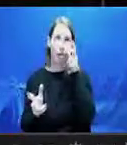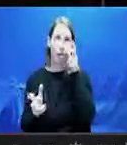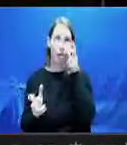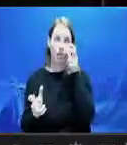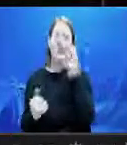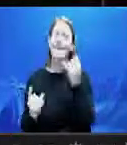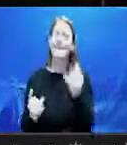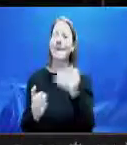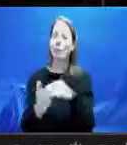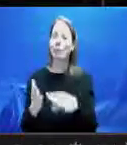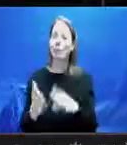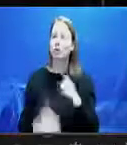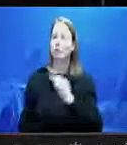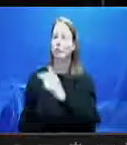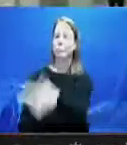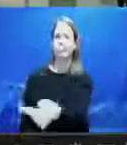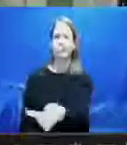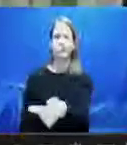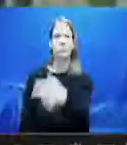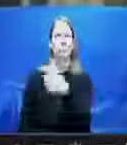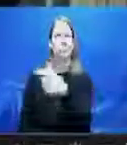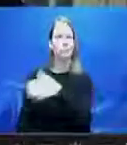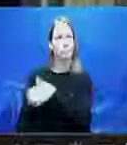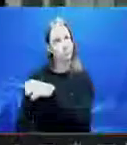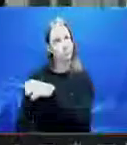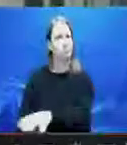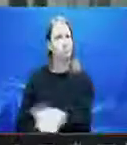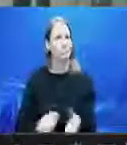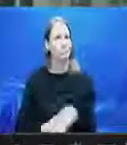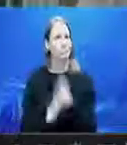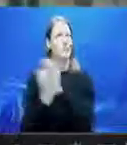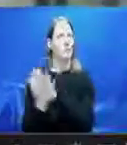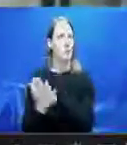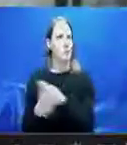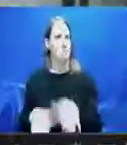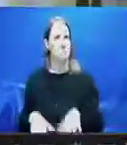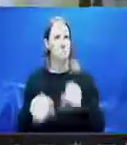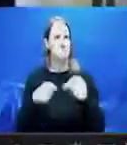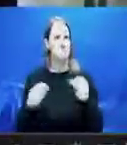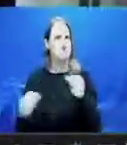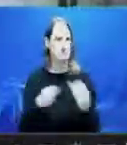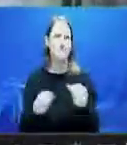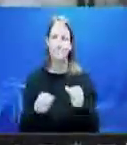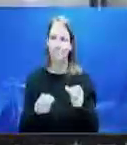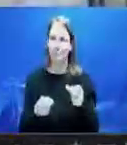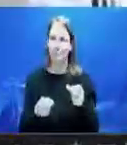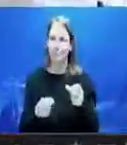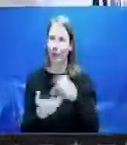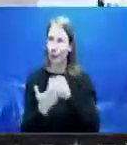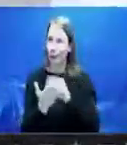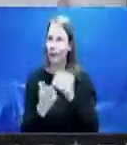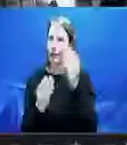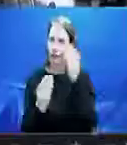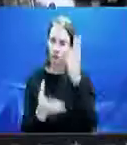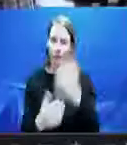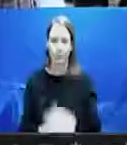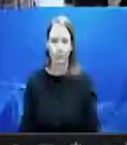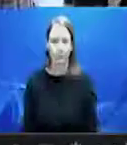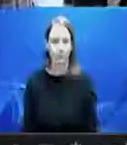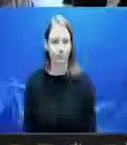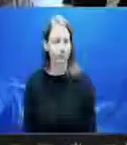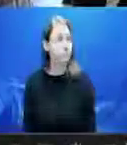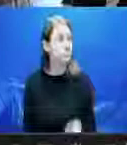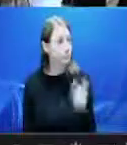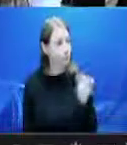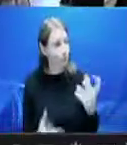the information that they receive. Hillcrest's principals like the new Common Core standards, but they do have some concerns about how they will be